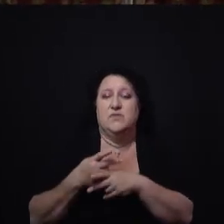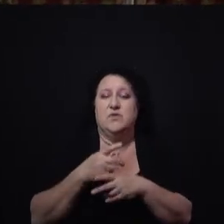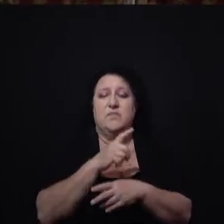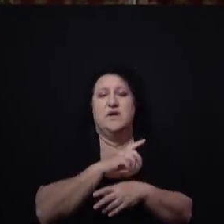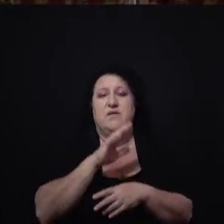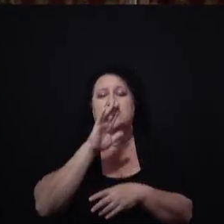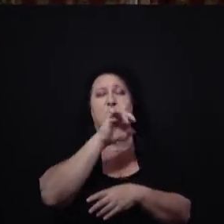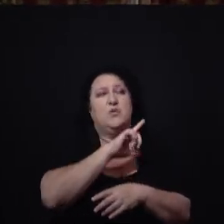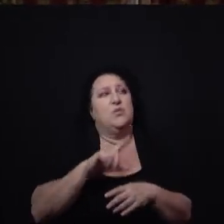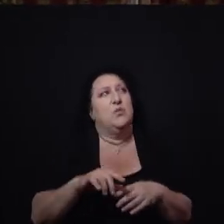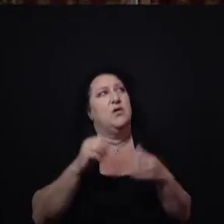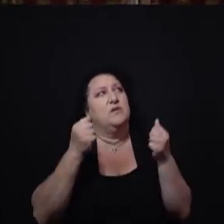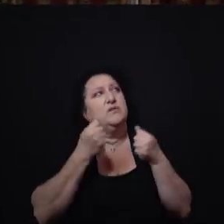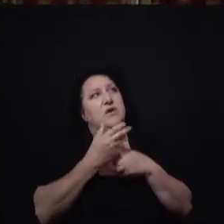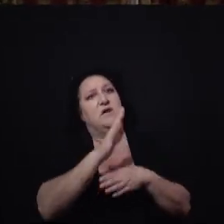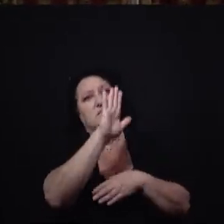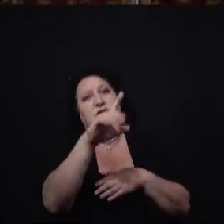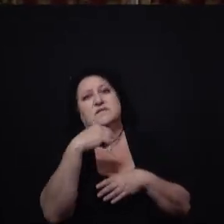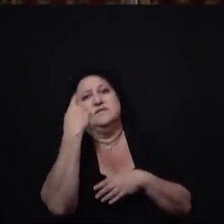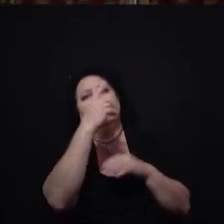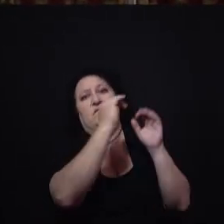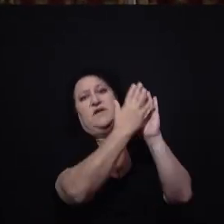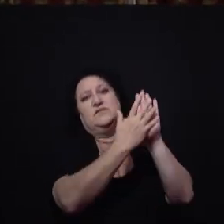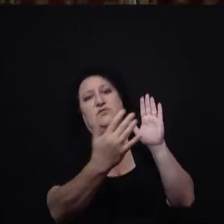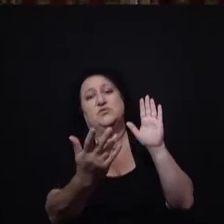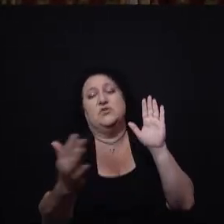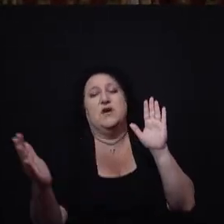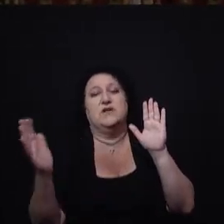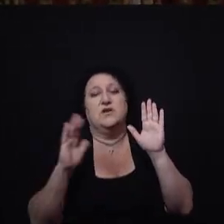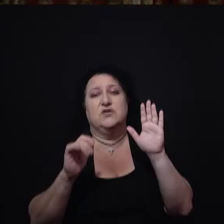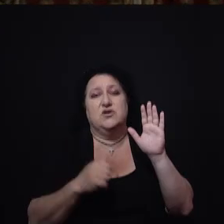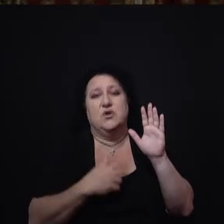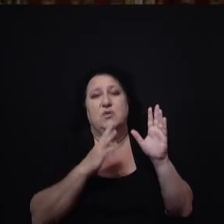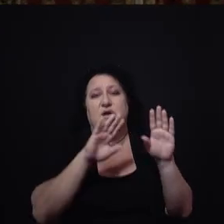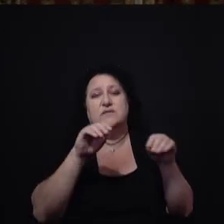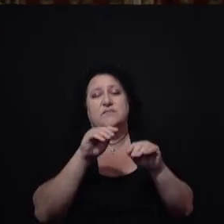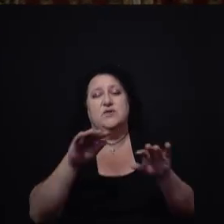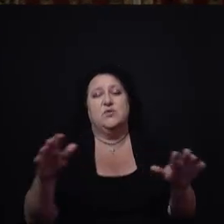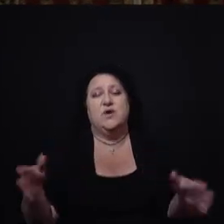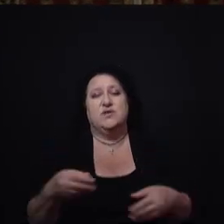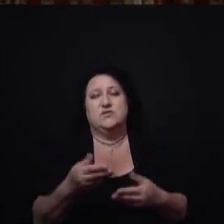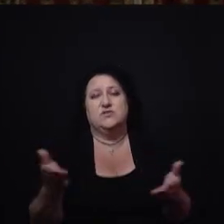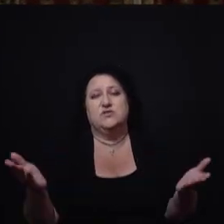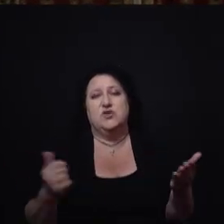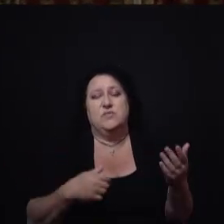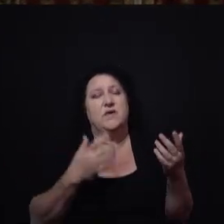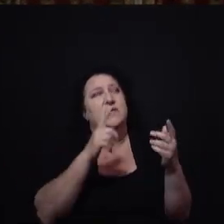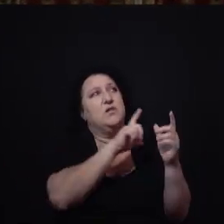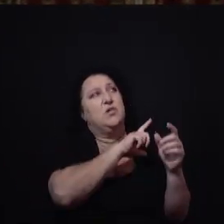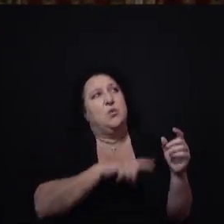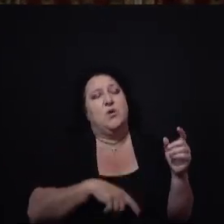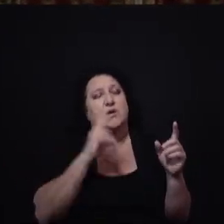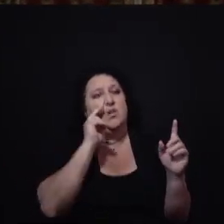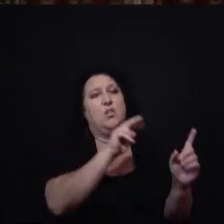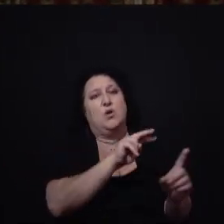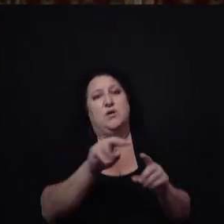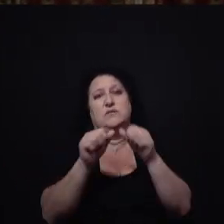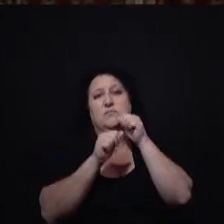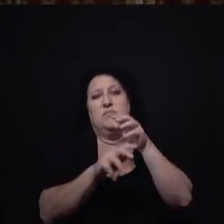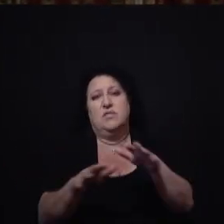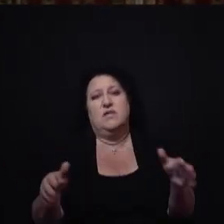to shine upon you and be gracious to you. May the Lord look upon you with his favor and give you his peace. And may you leave this